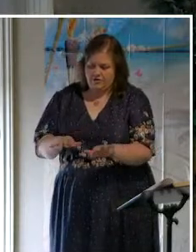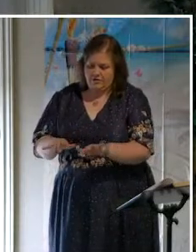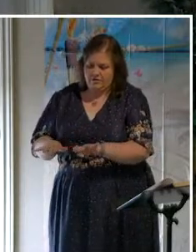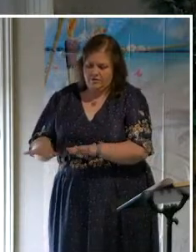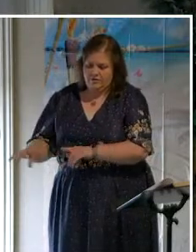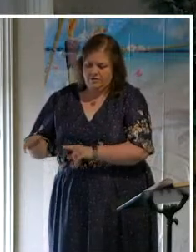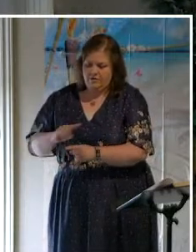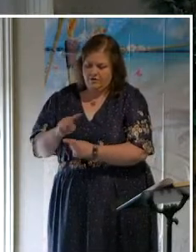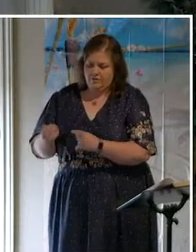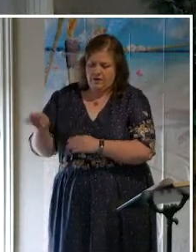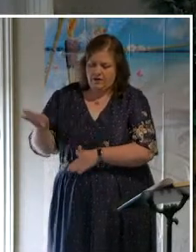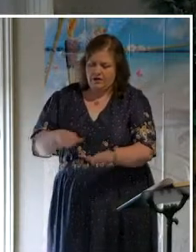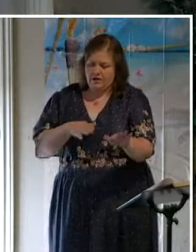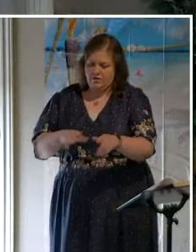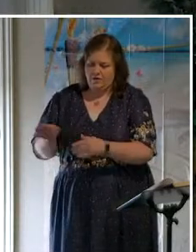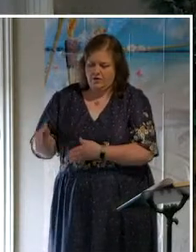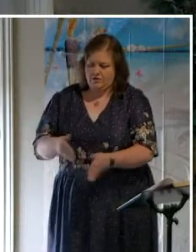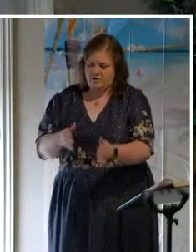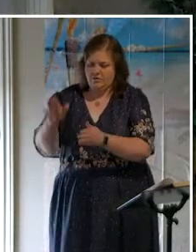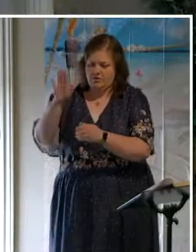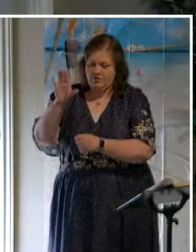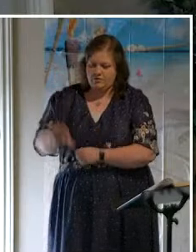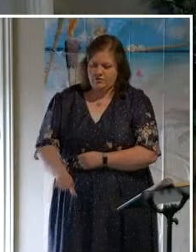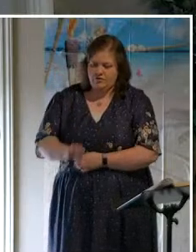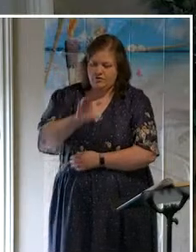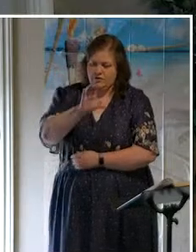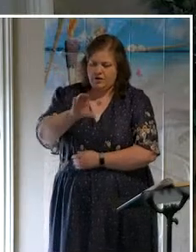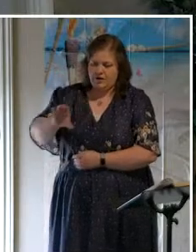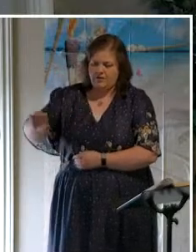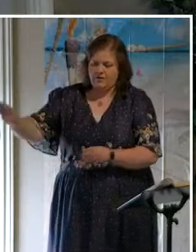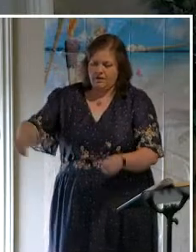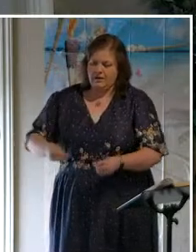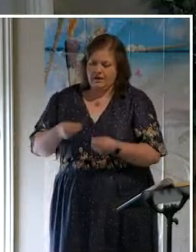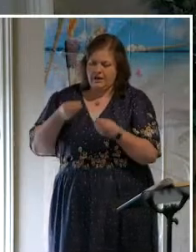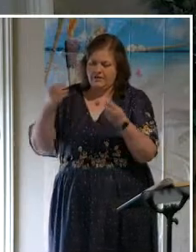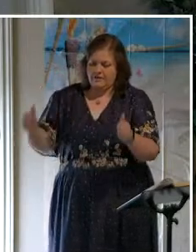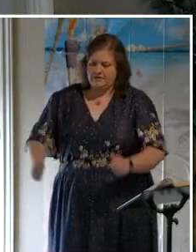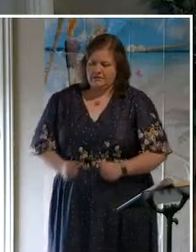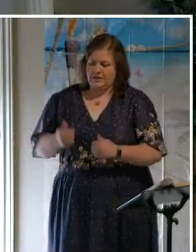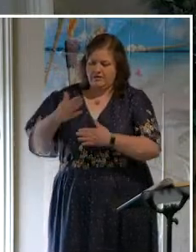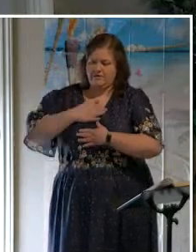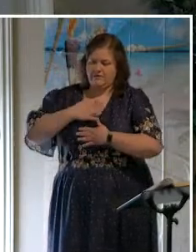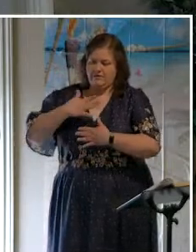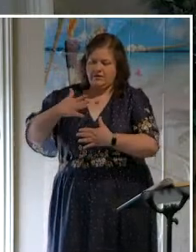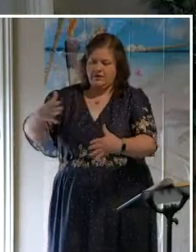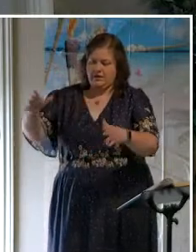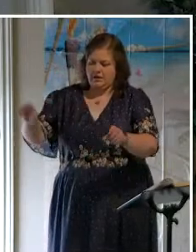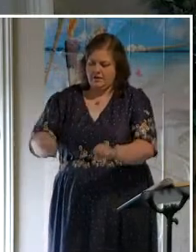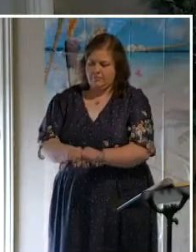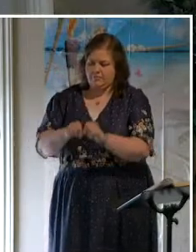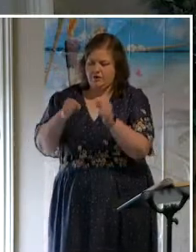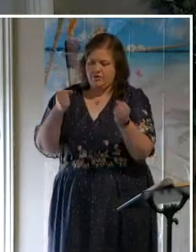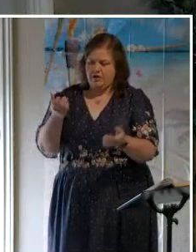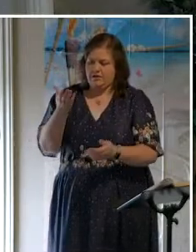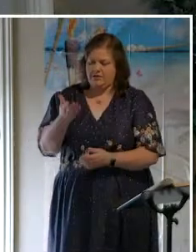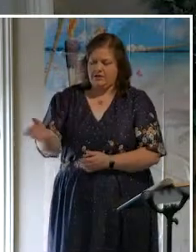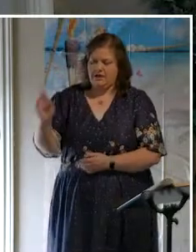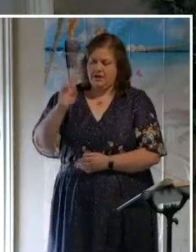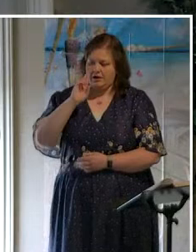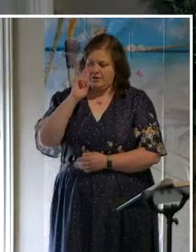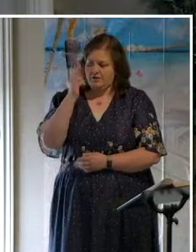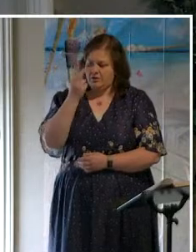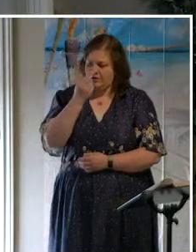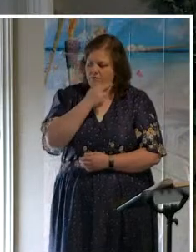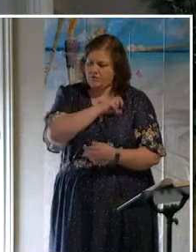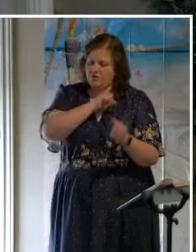walked the road to Calvary, gave his life so willingly. broken there, the rose of